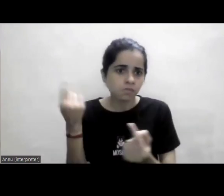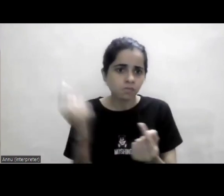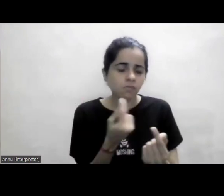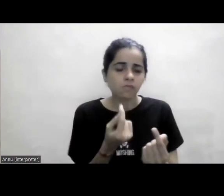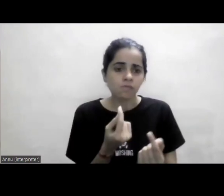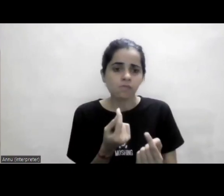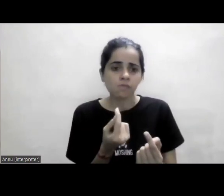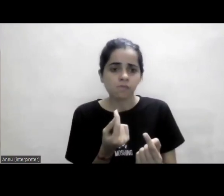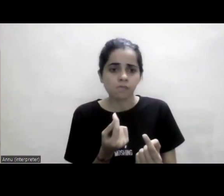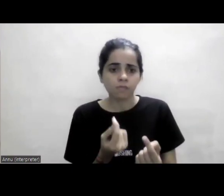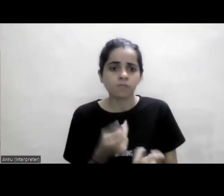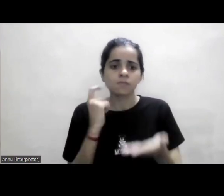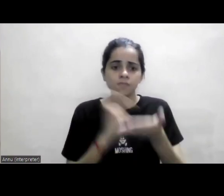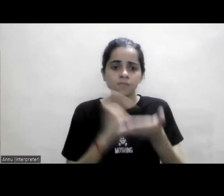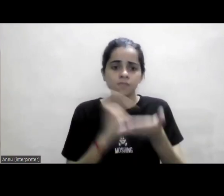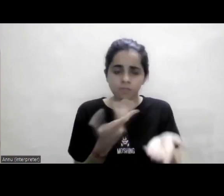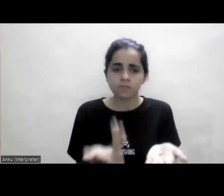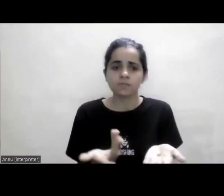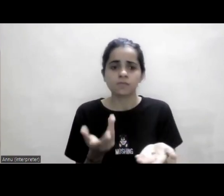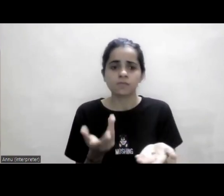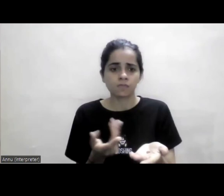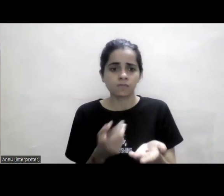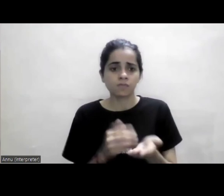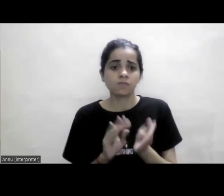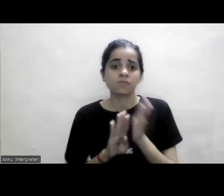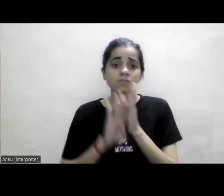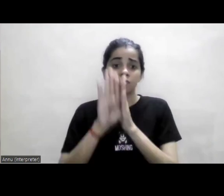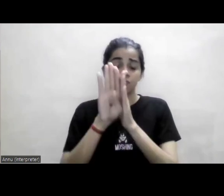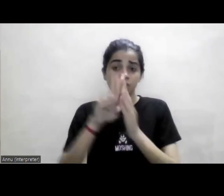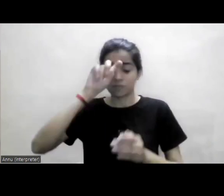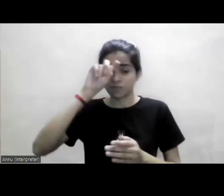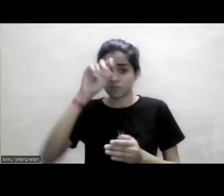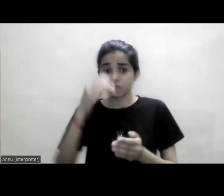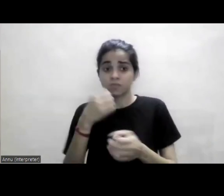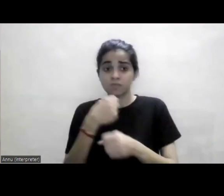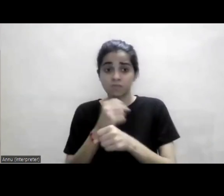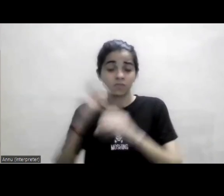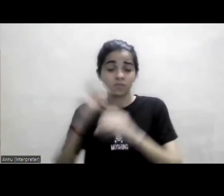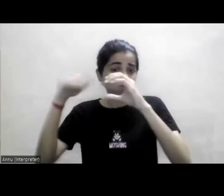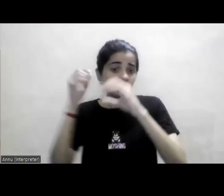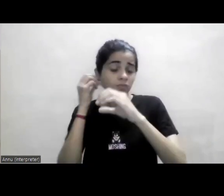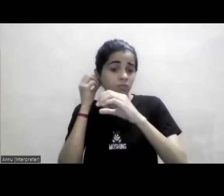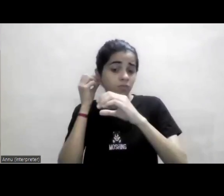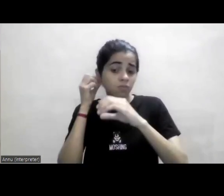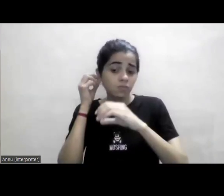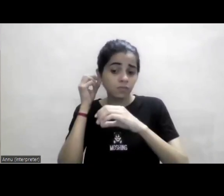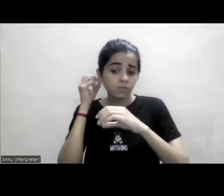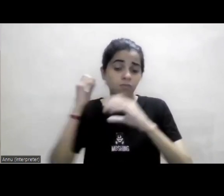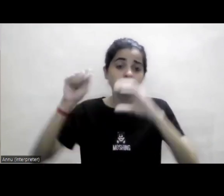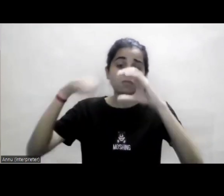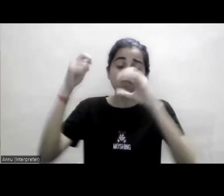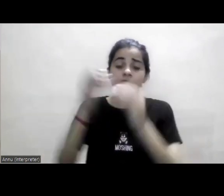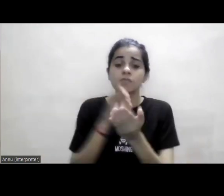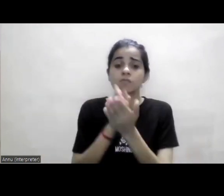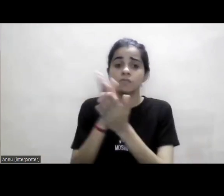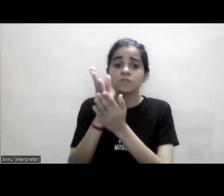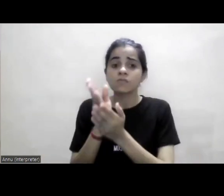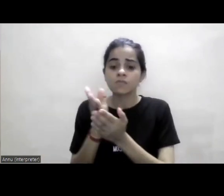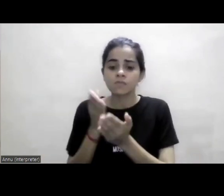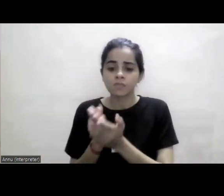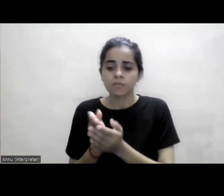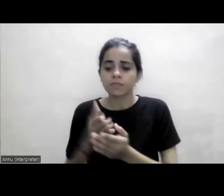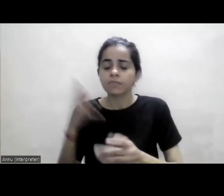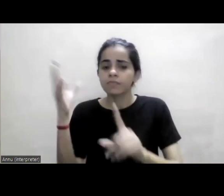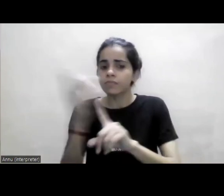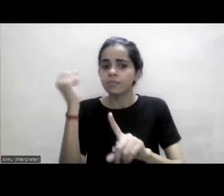know, the riots of 84, the riots of Gujarat. If you go on to, you know, unearth these films, maybe you will find so